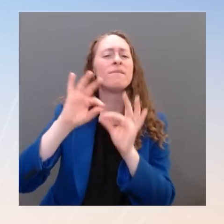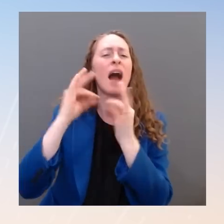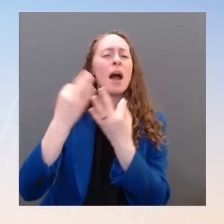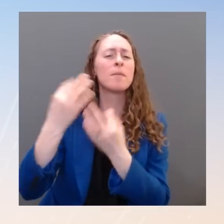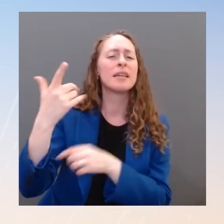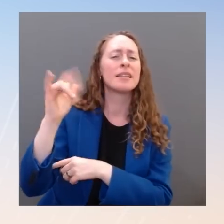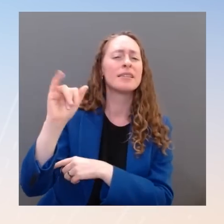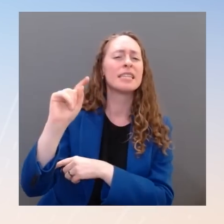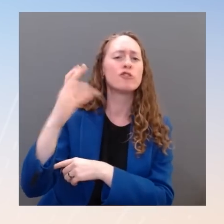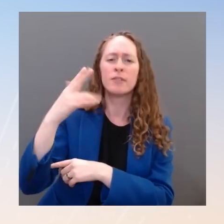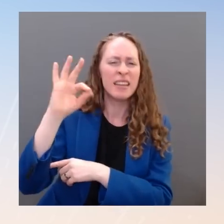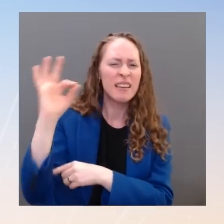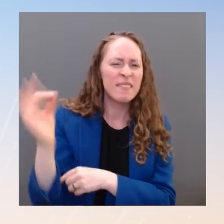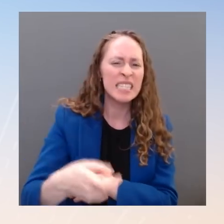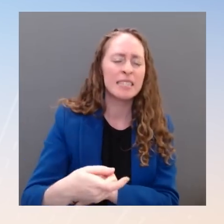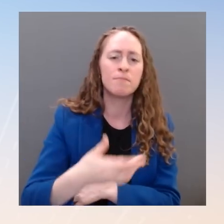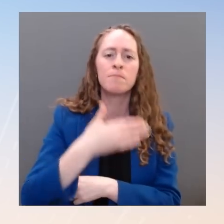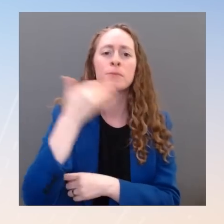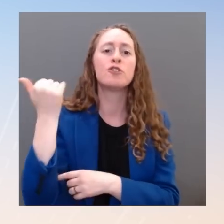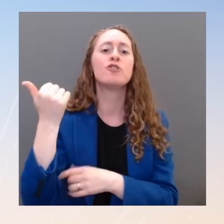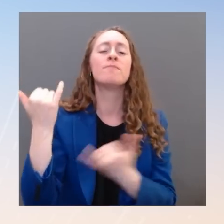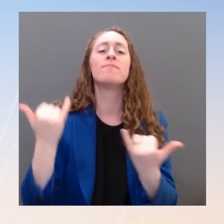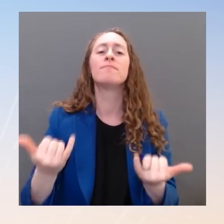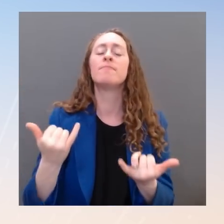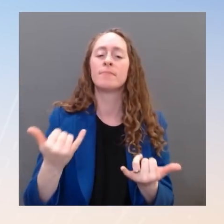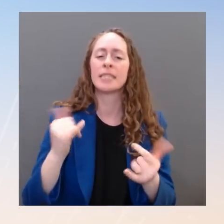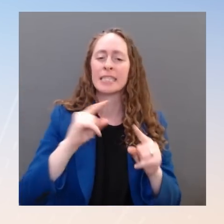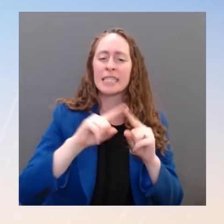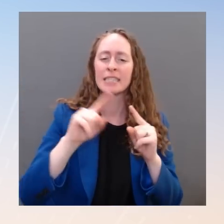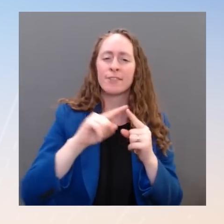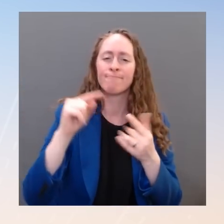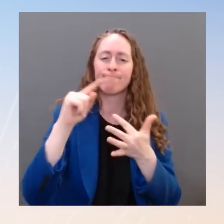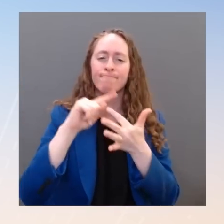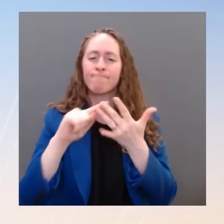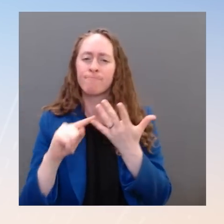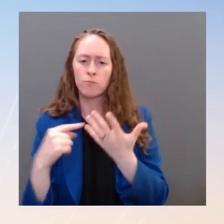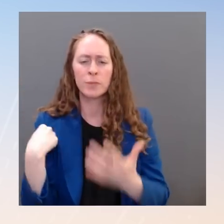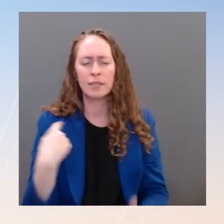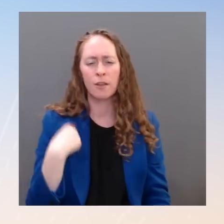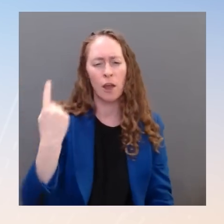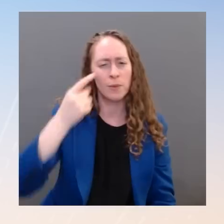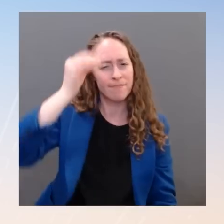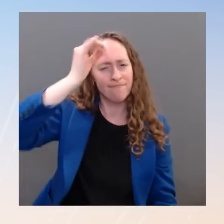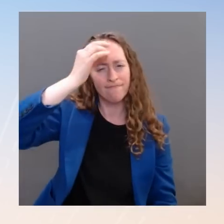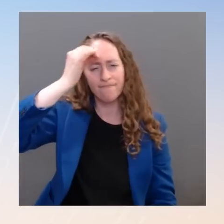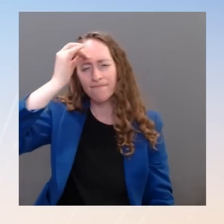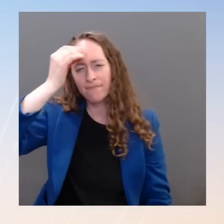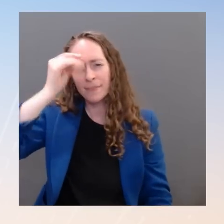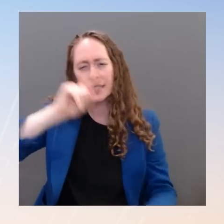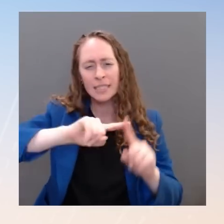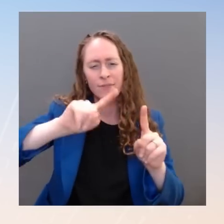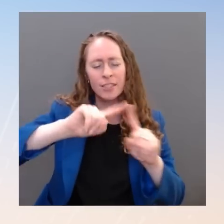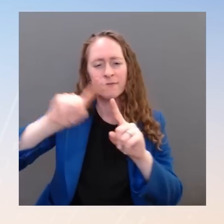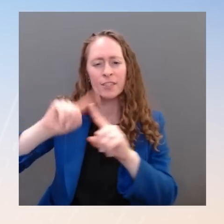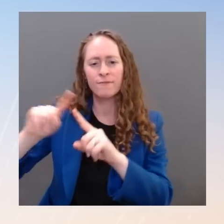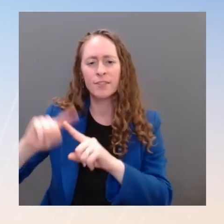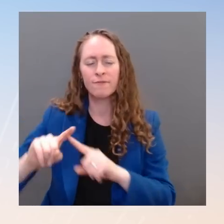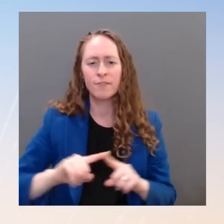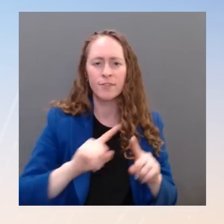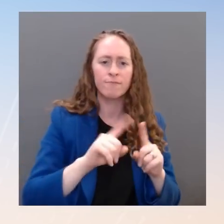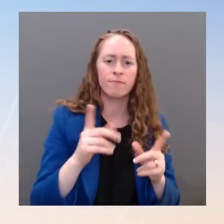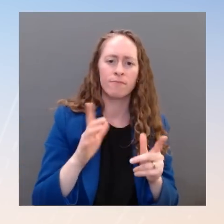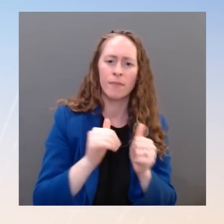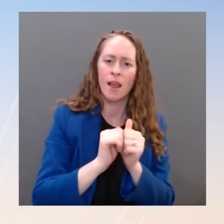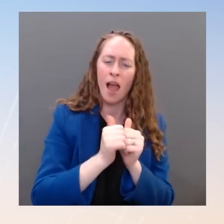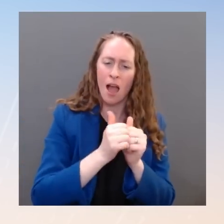how inflation impacts people is costs and what they're paying out of their pockets. So actually considering this would be helping Americans address exactly that